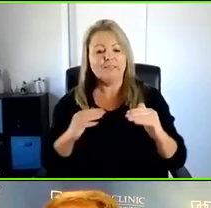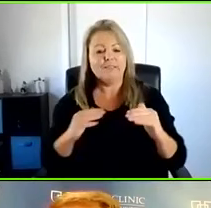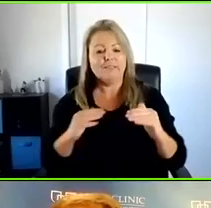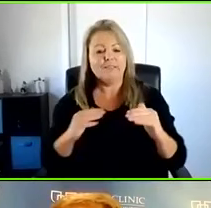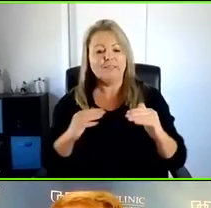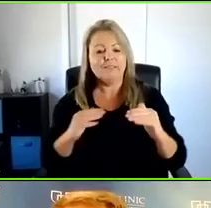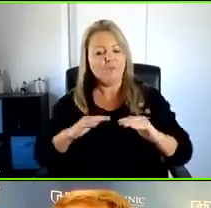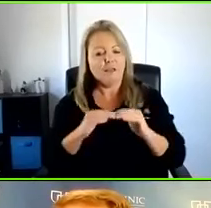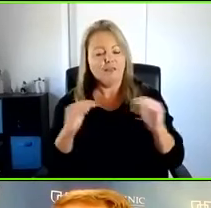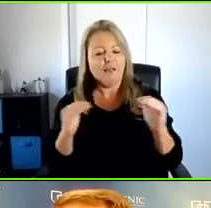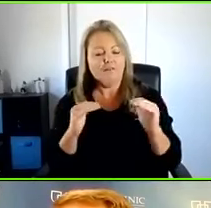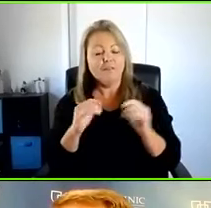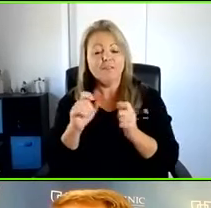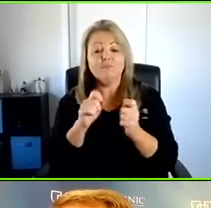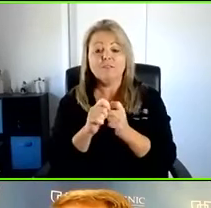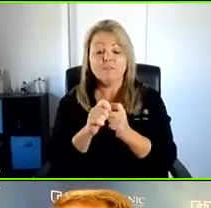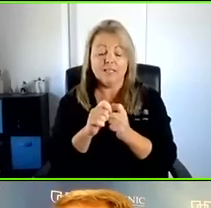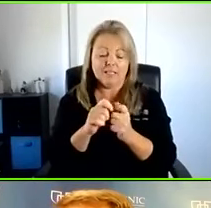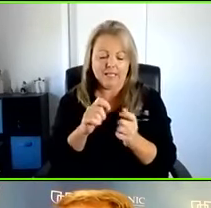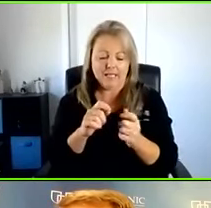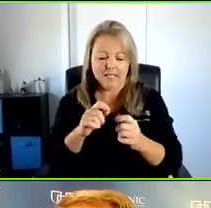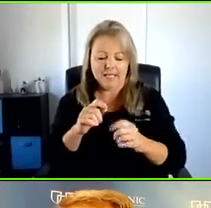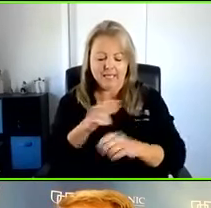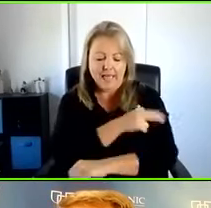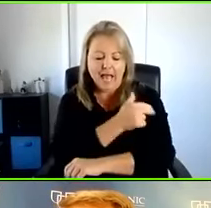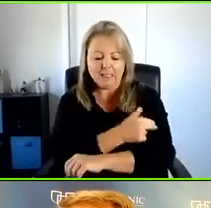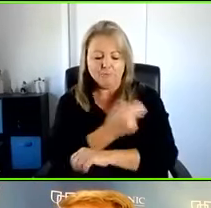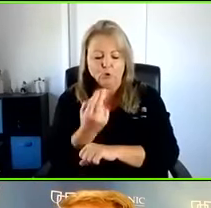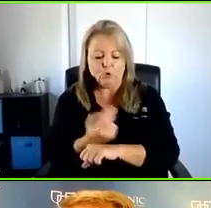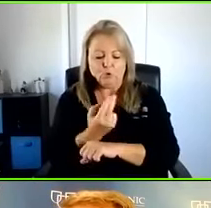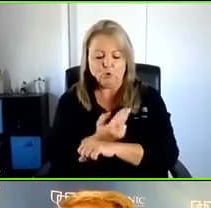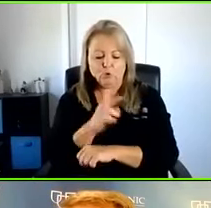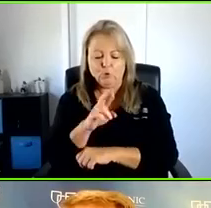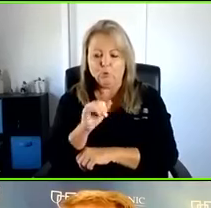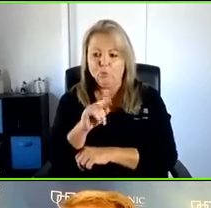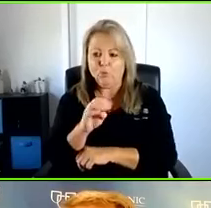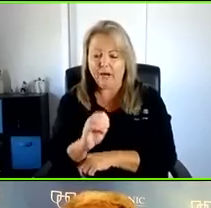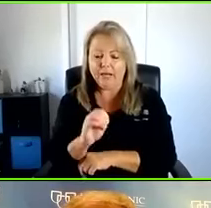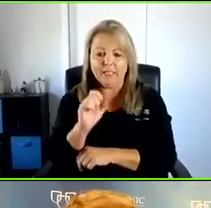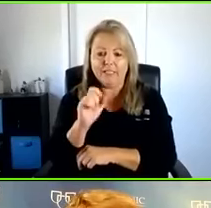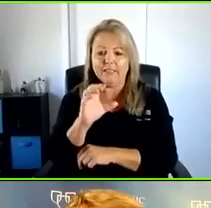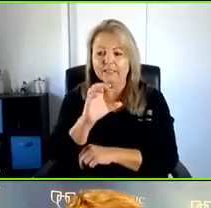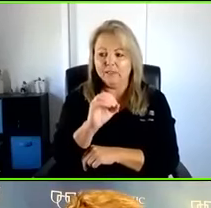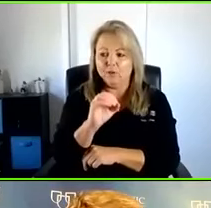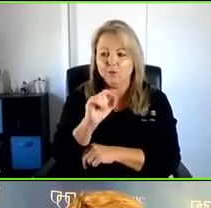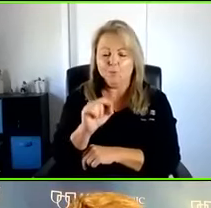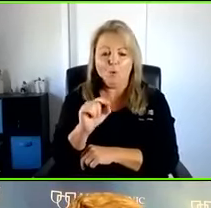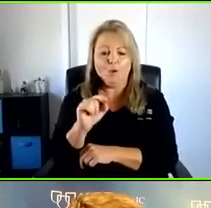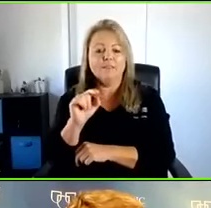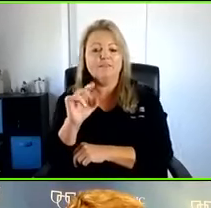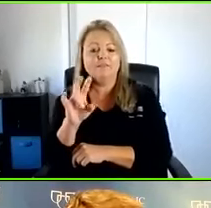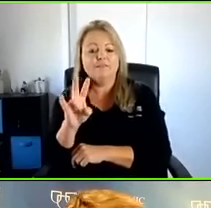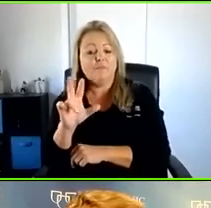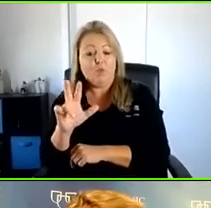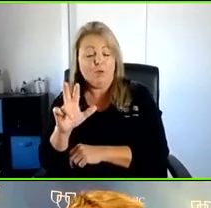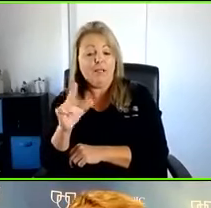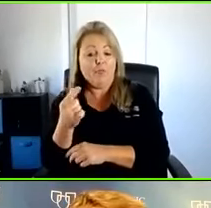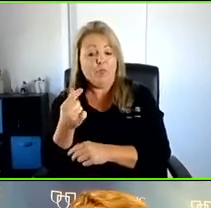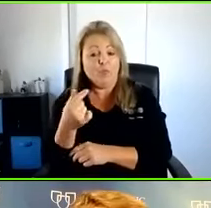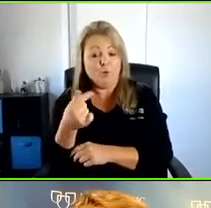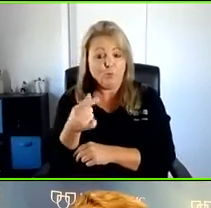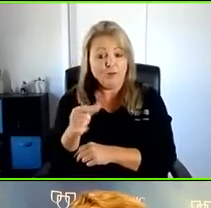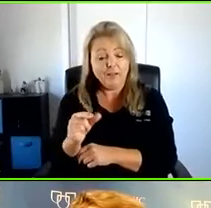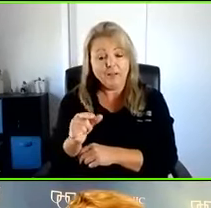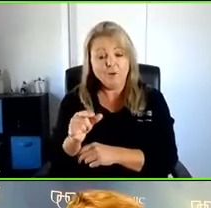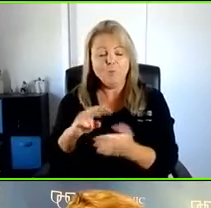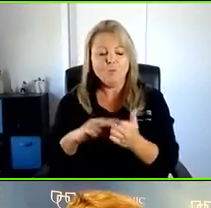Specifically, the hospital's utilization rate was at 0.73 in the green, and the ability